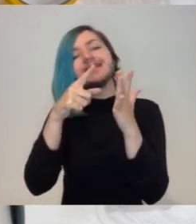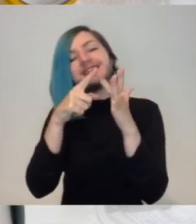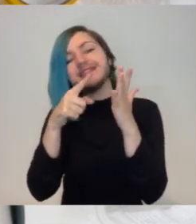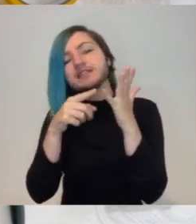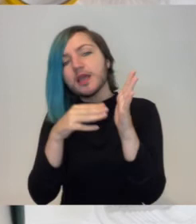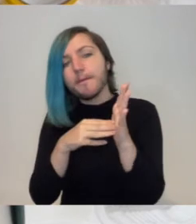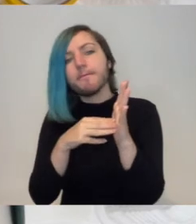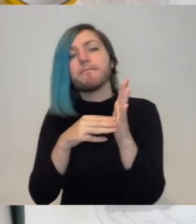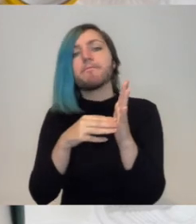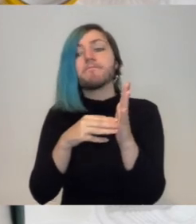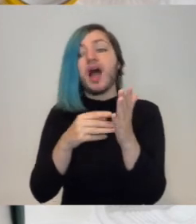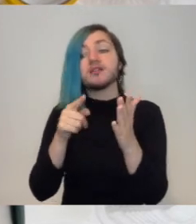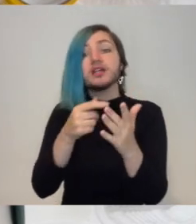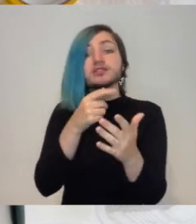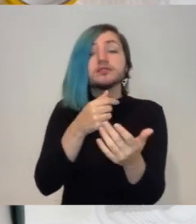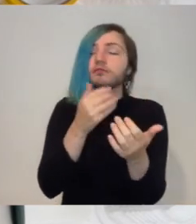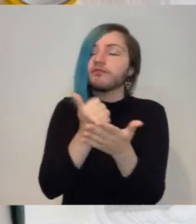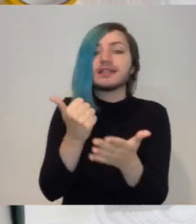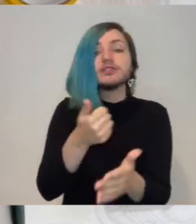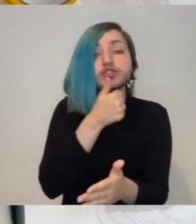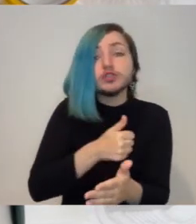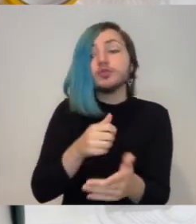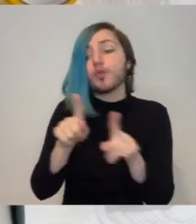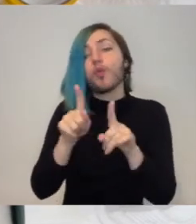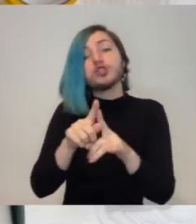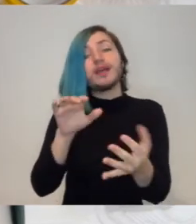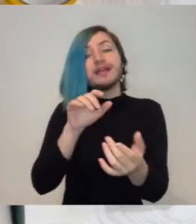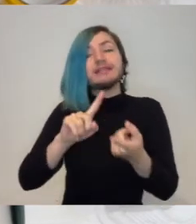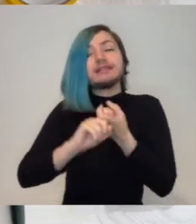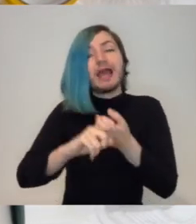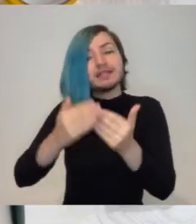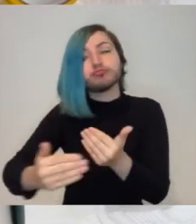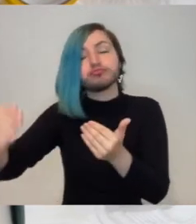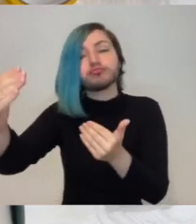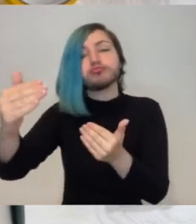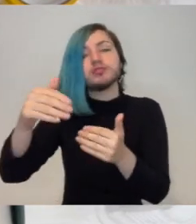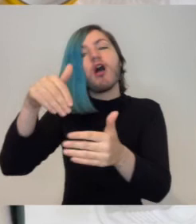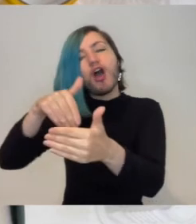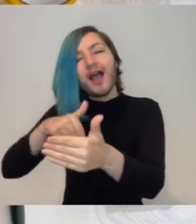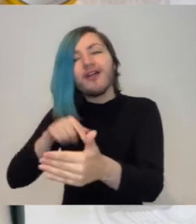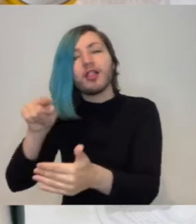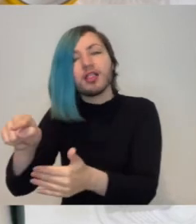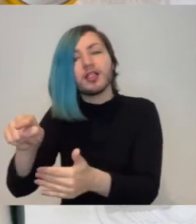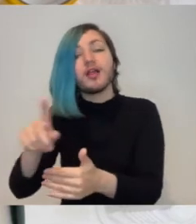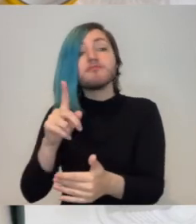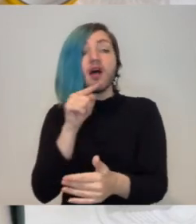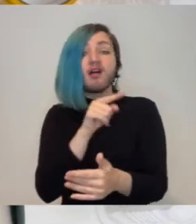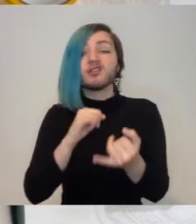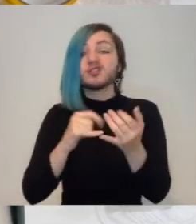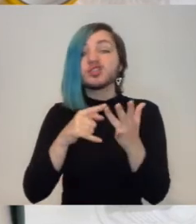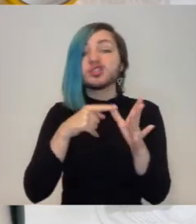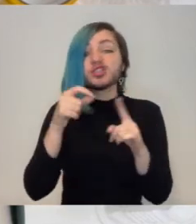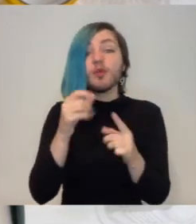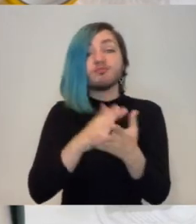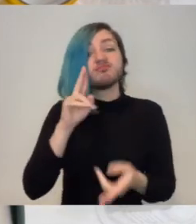and it is archival. But when you're just figuring out if texture is something you want, this is a really nice, inexpensive way